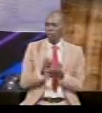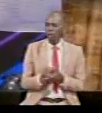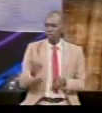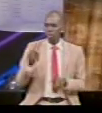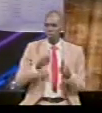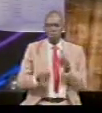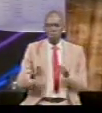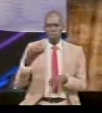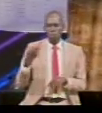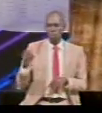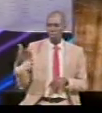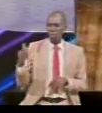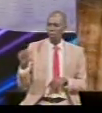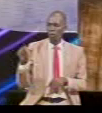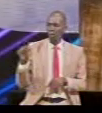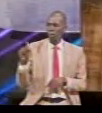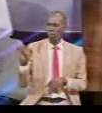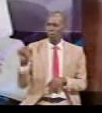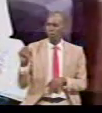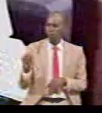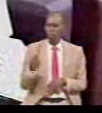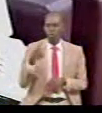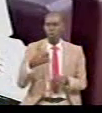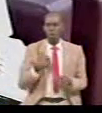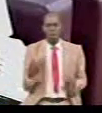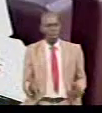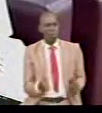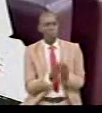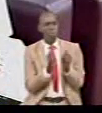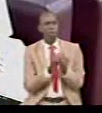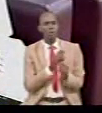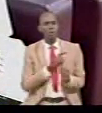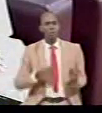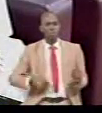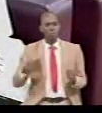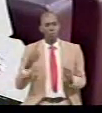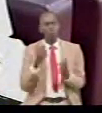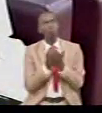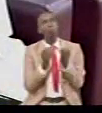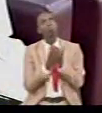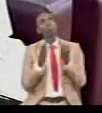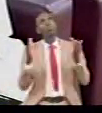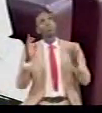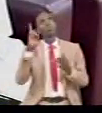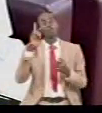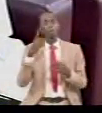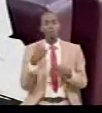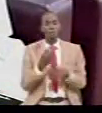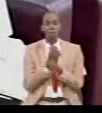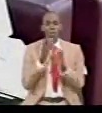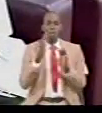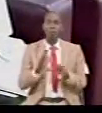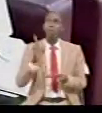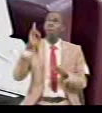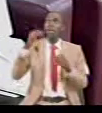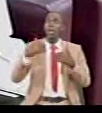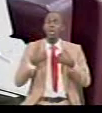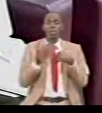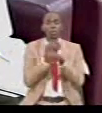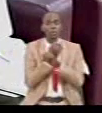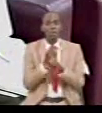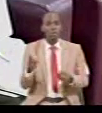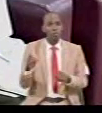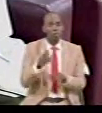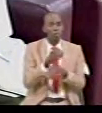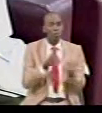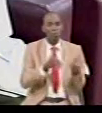the crucified one. You have met the Lord, the Savior. And he has saved you and set you free. And because